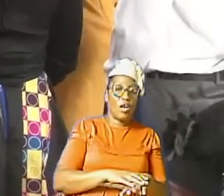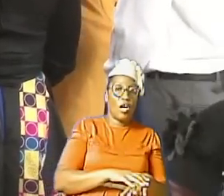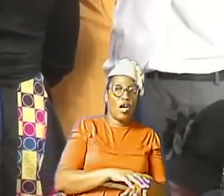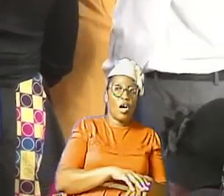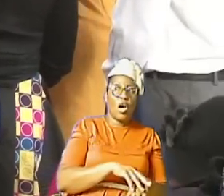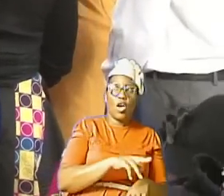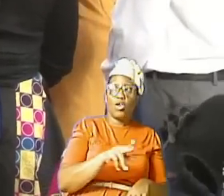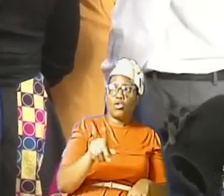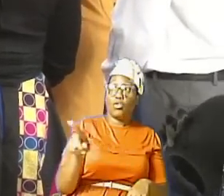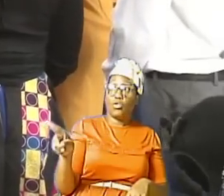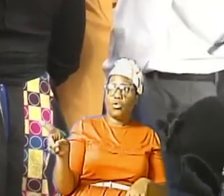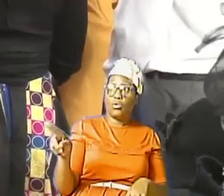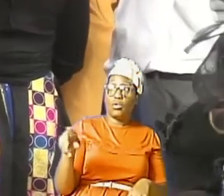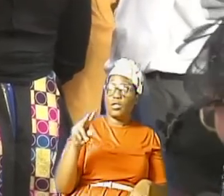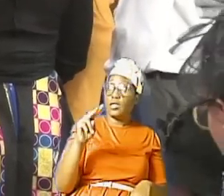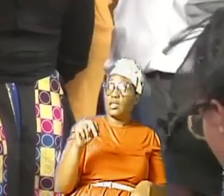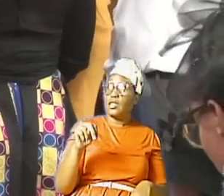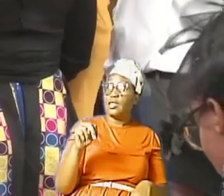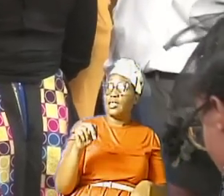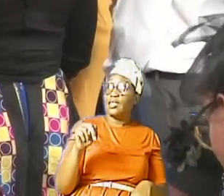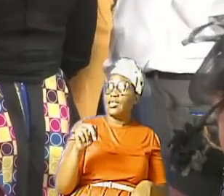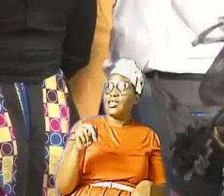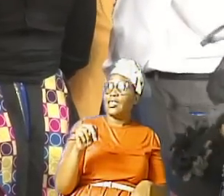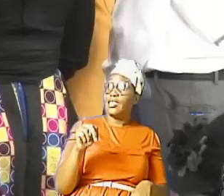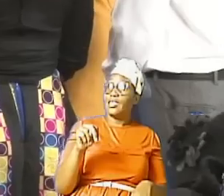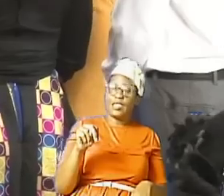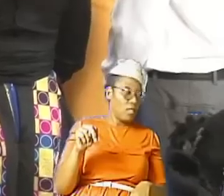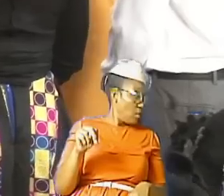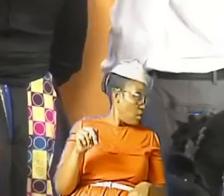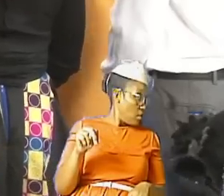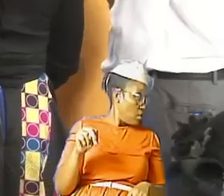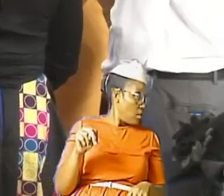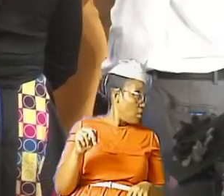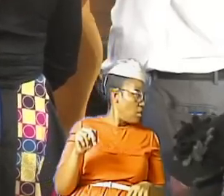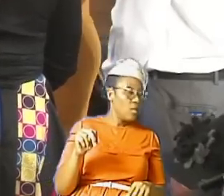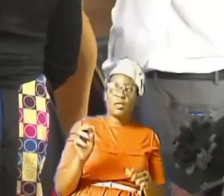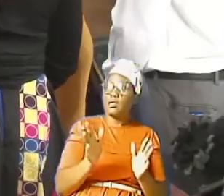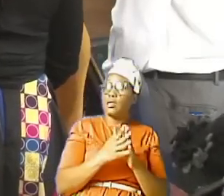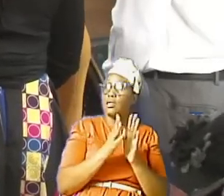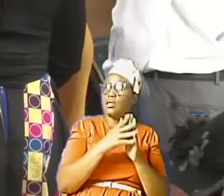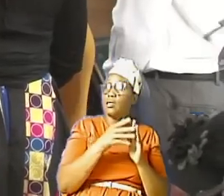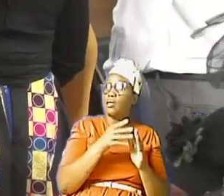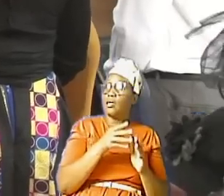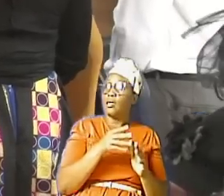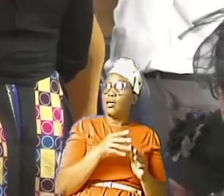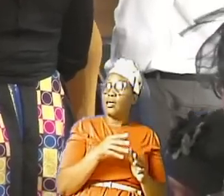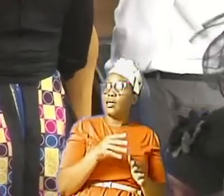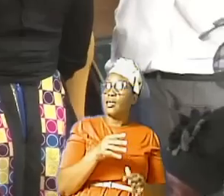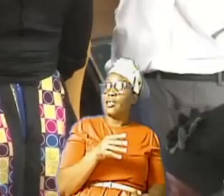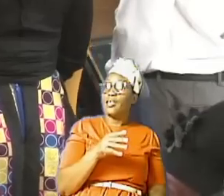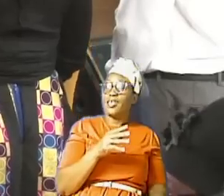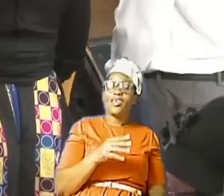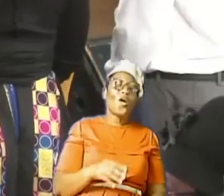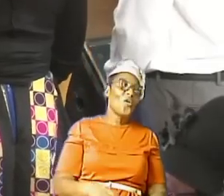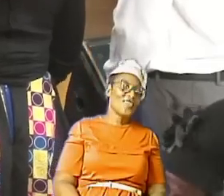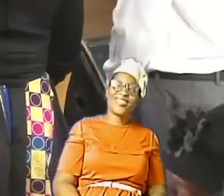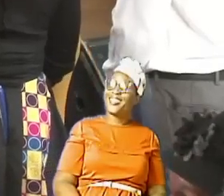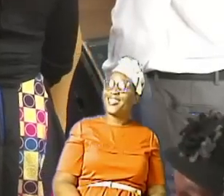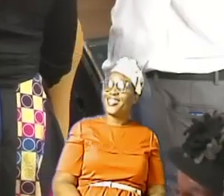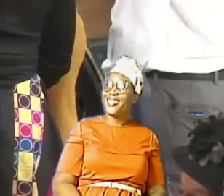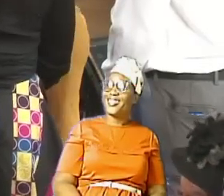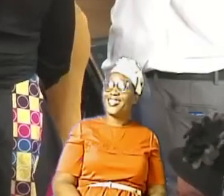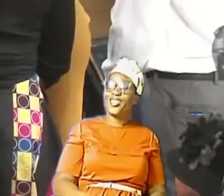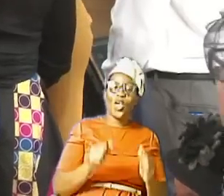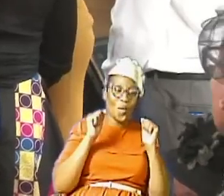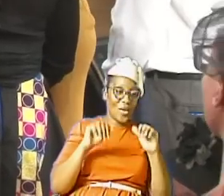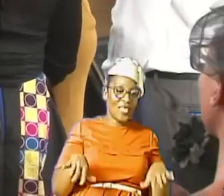unto humanity, that we need and must embrace. Amen, everybody? Praise God. So we are going to be dedicating